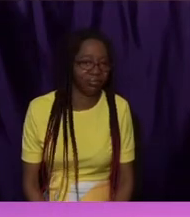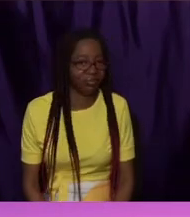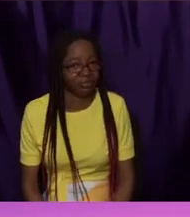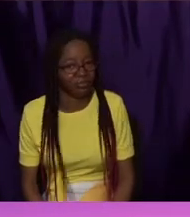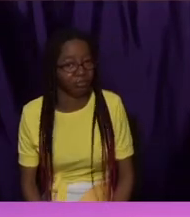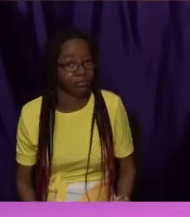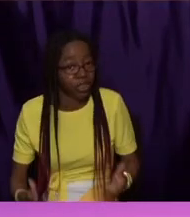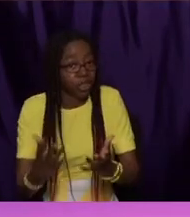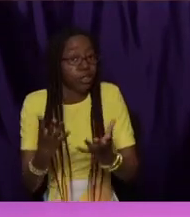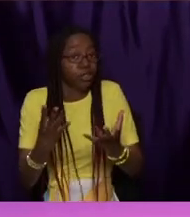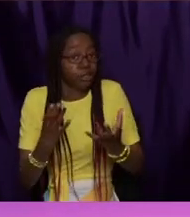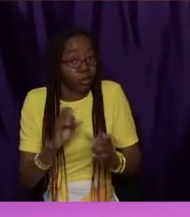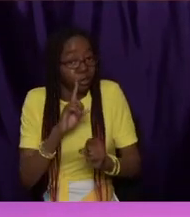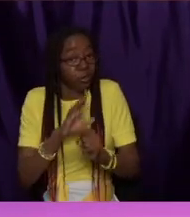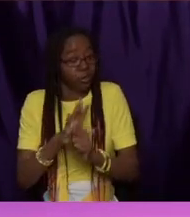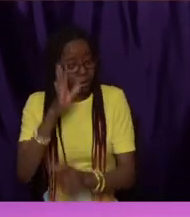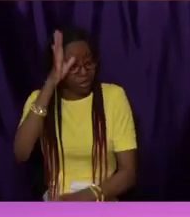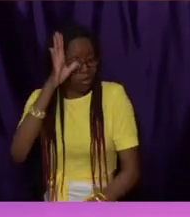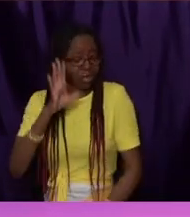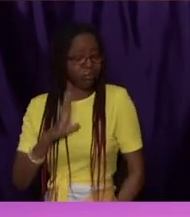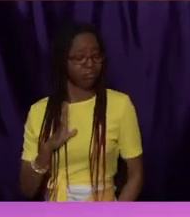You want your promised land?